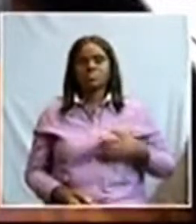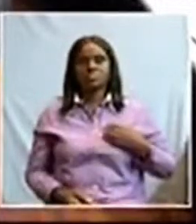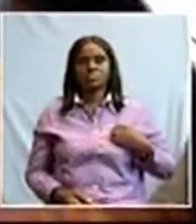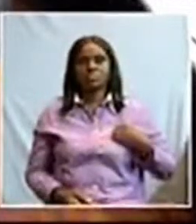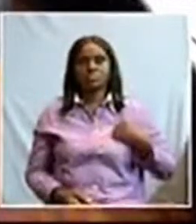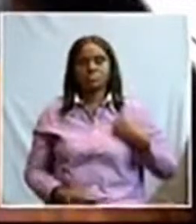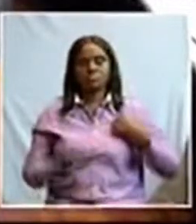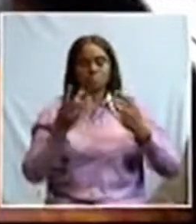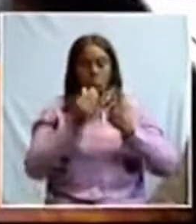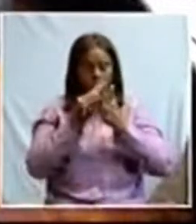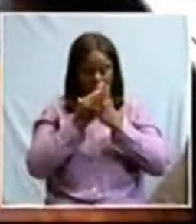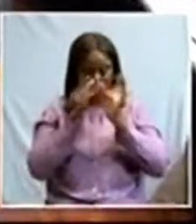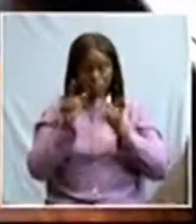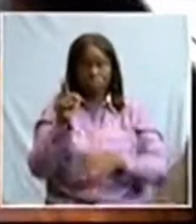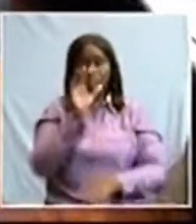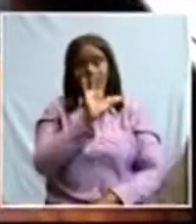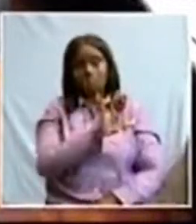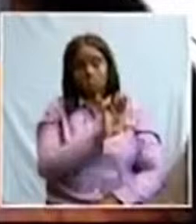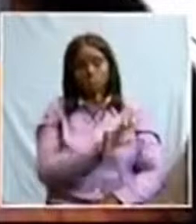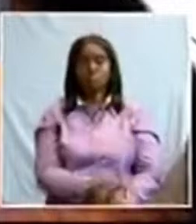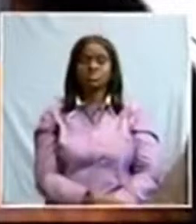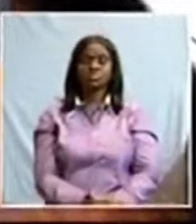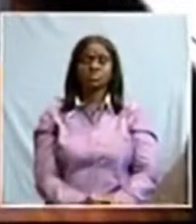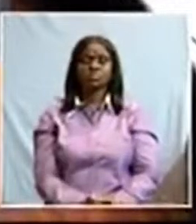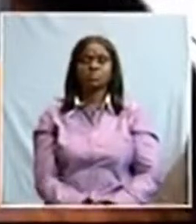The Treasurer, were you there?